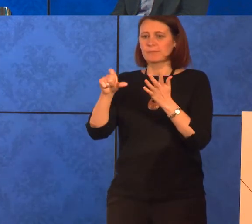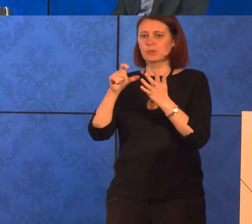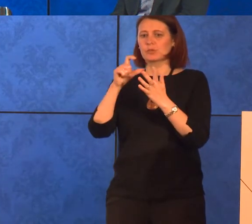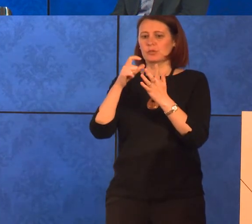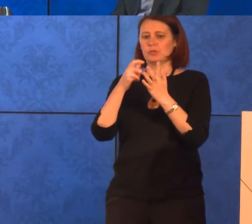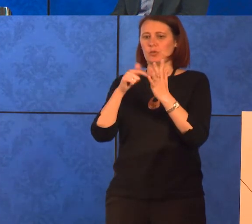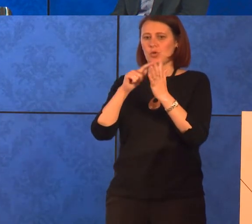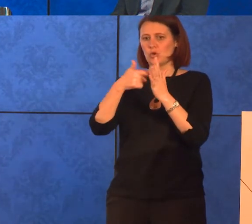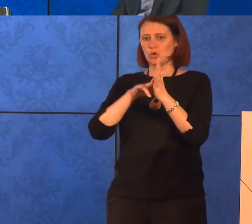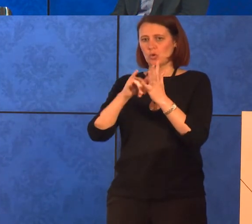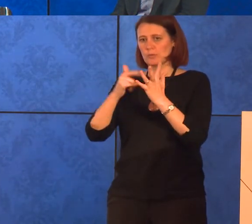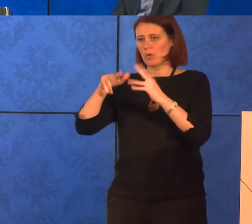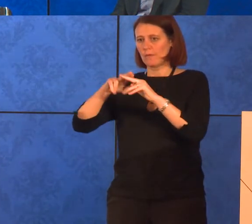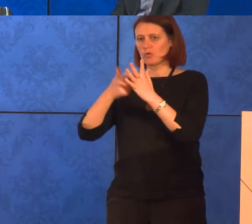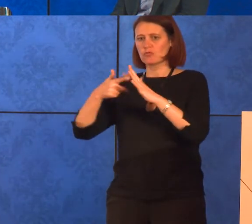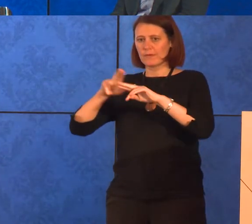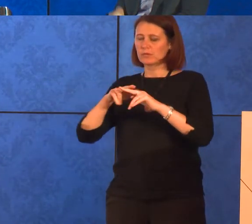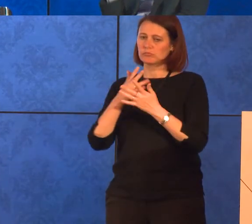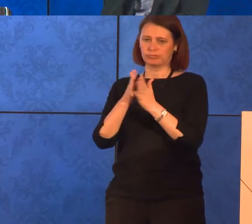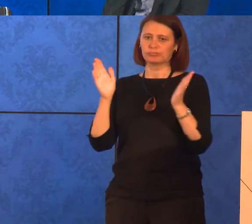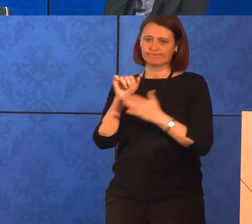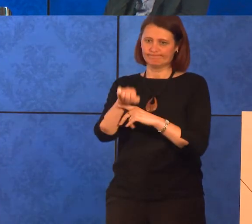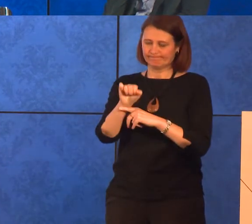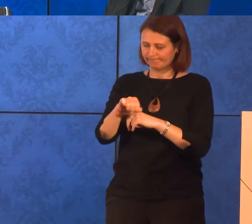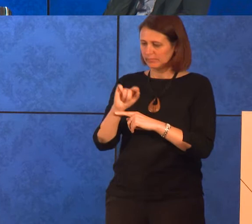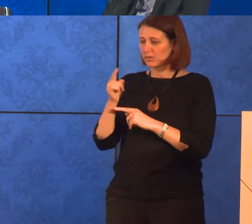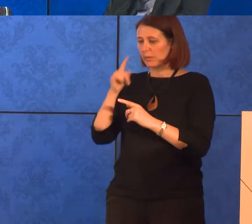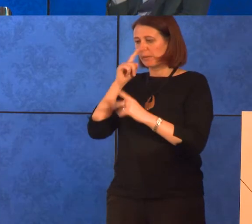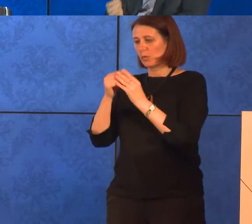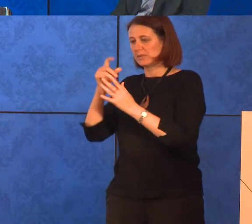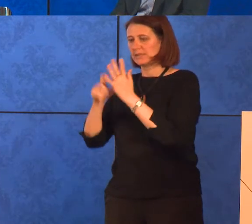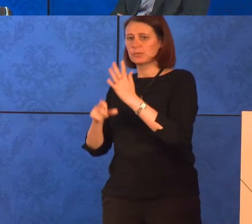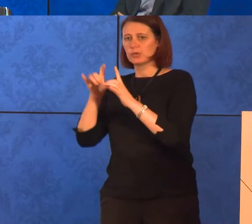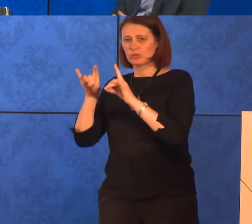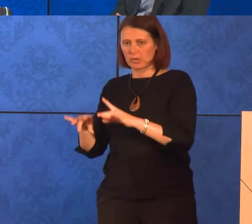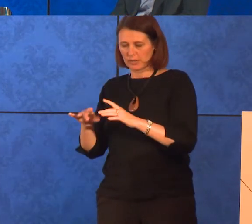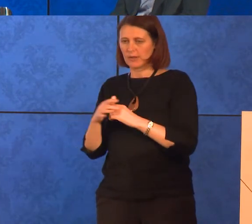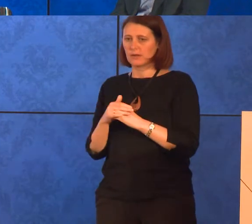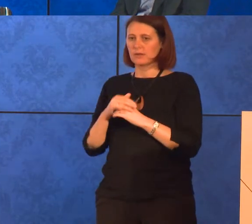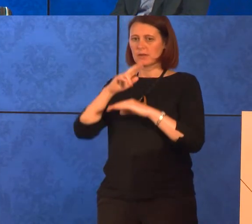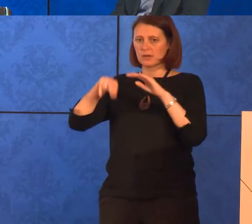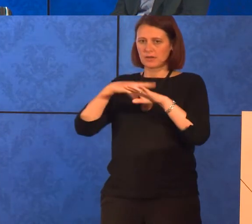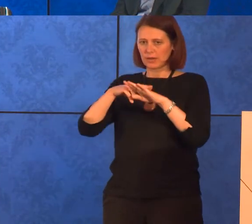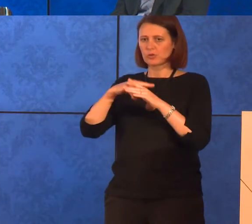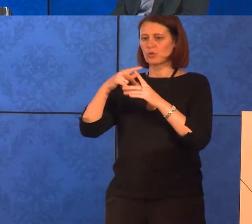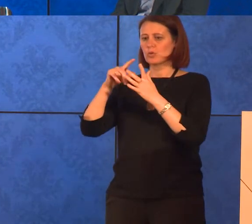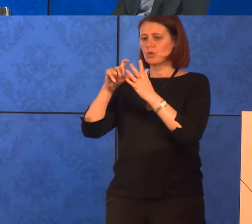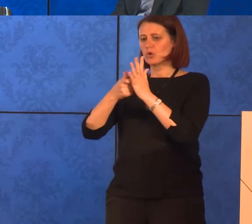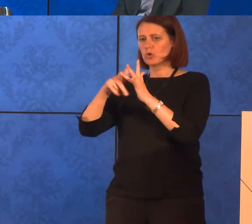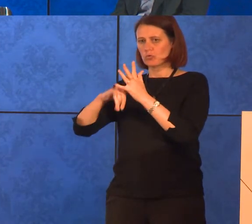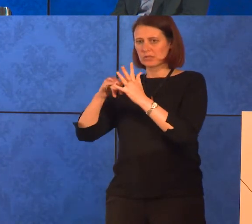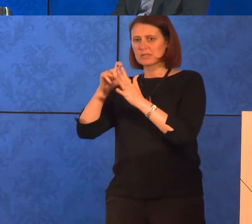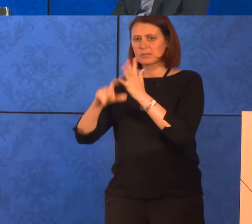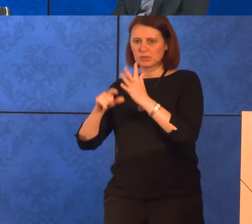are hugely broad. I mean, I think something that our organisation, so People with Disability Australia, National Cross Disability